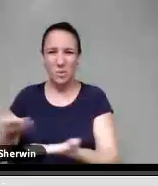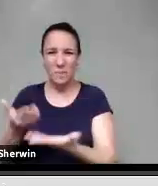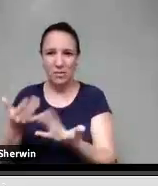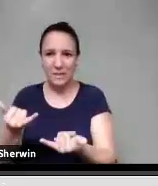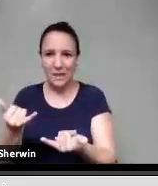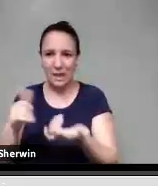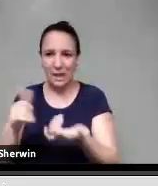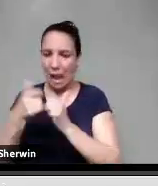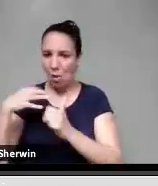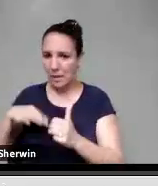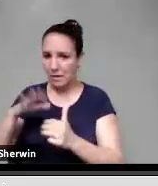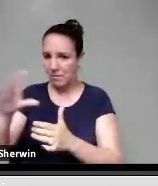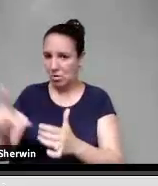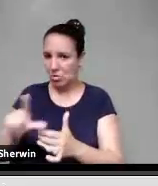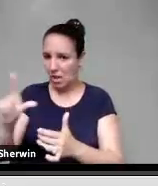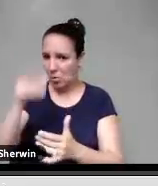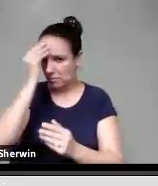your library?